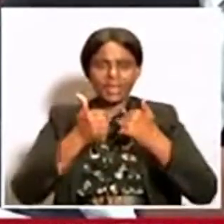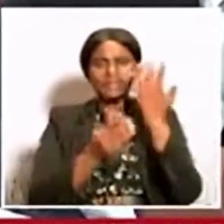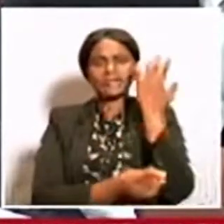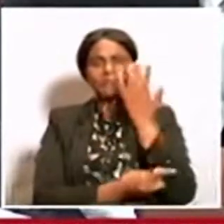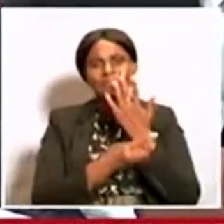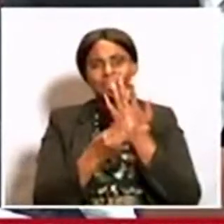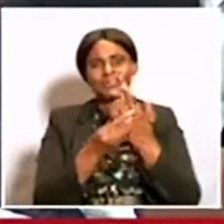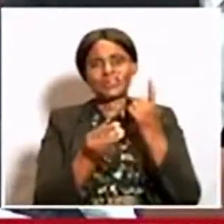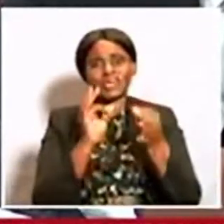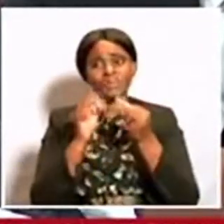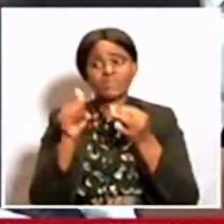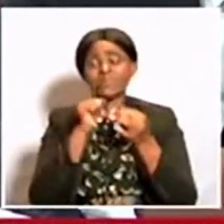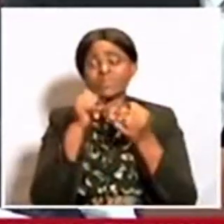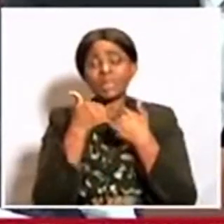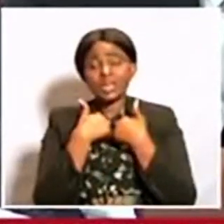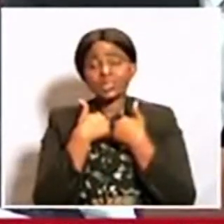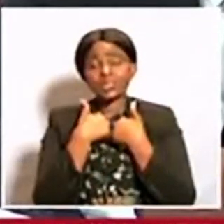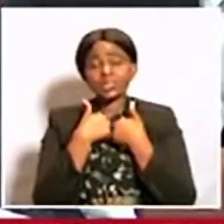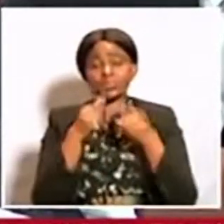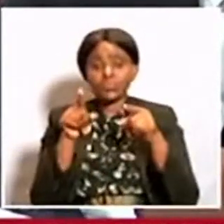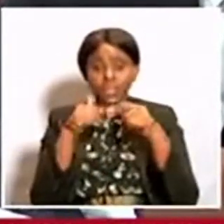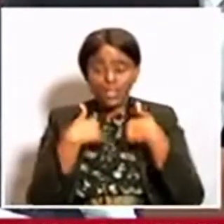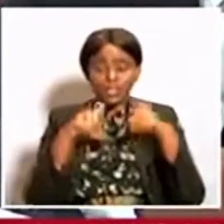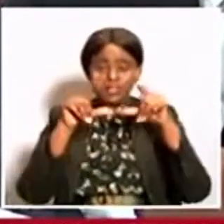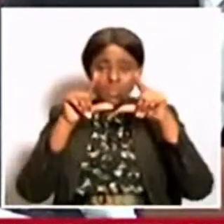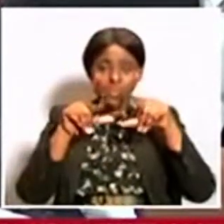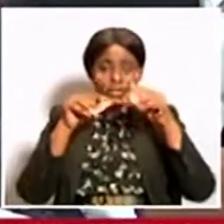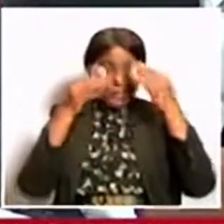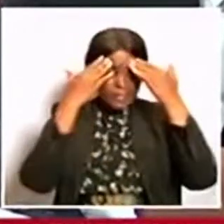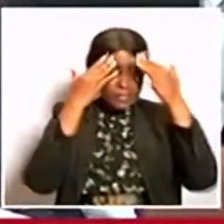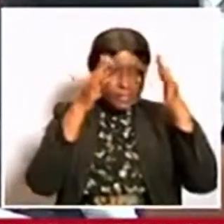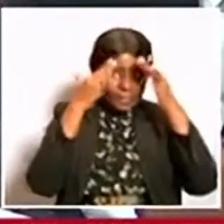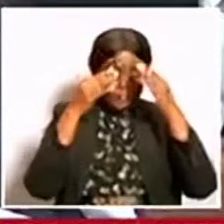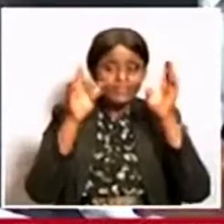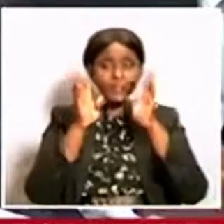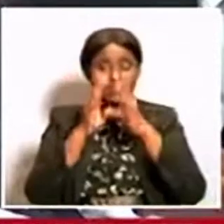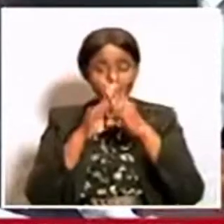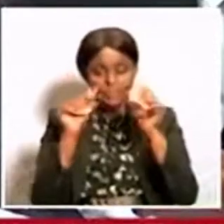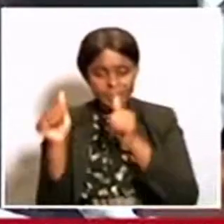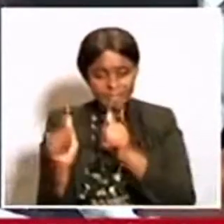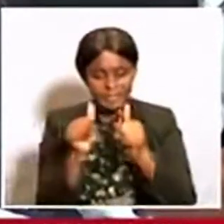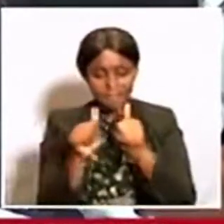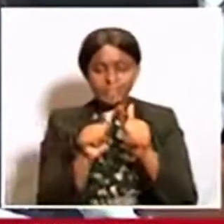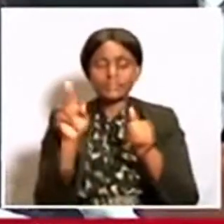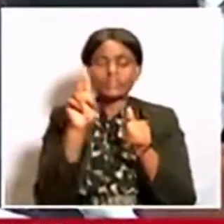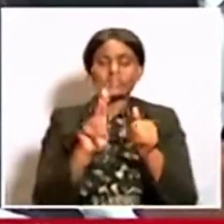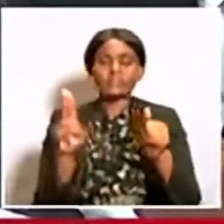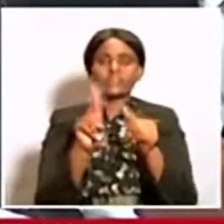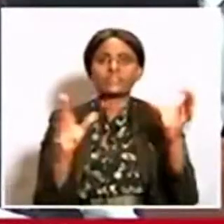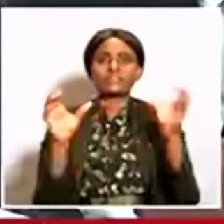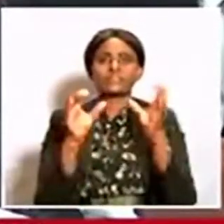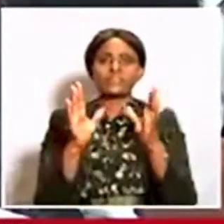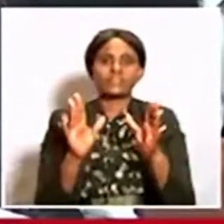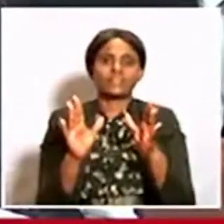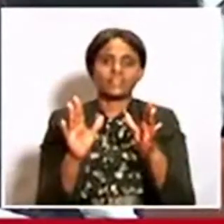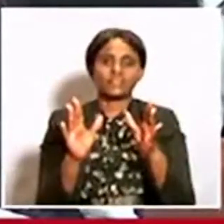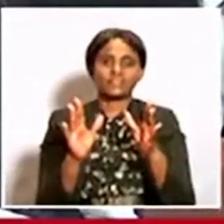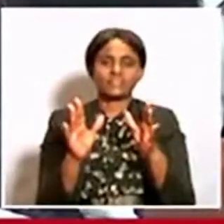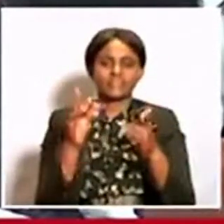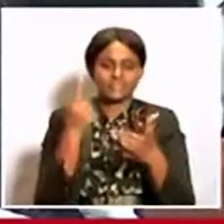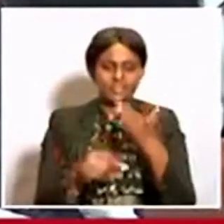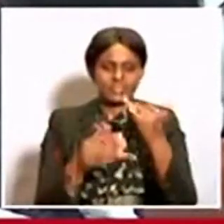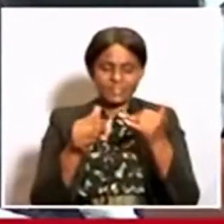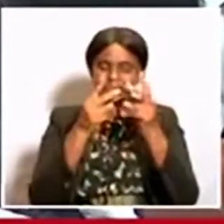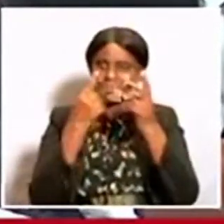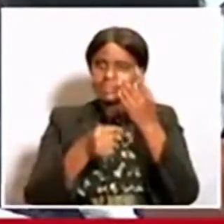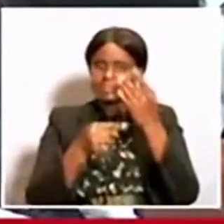okay, one. but if you don't have, we have those sensitization meetings, activities, using the councillors, because what is